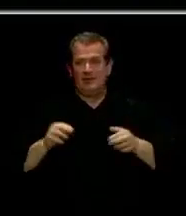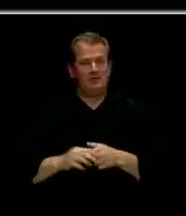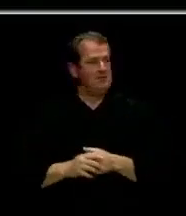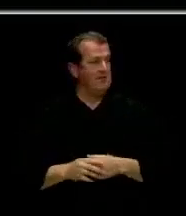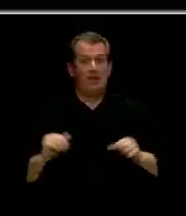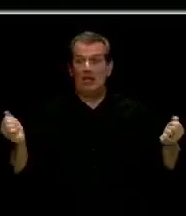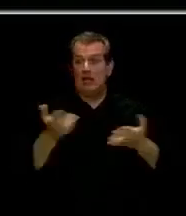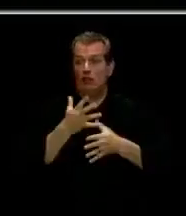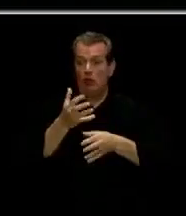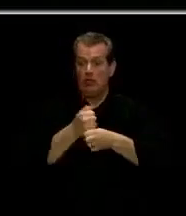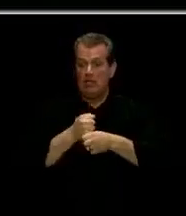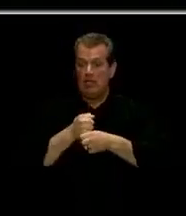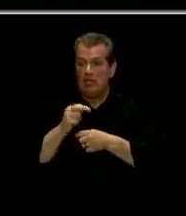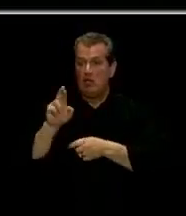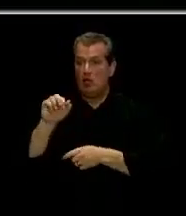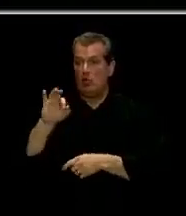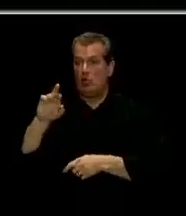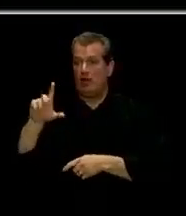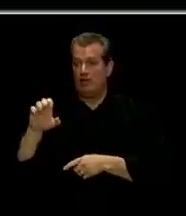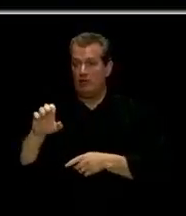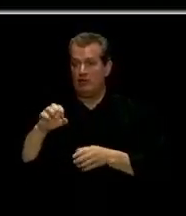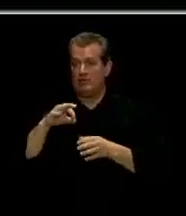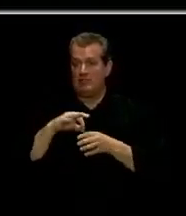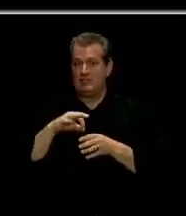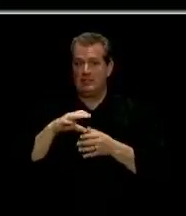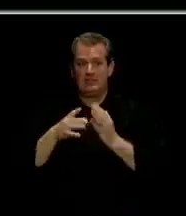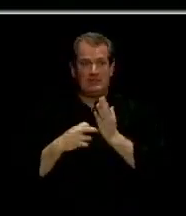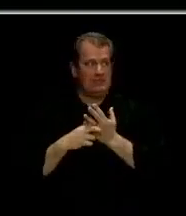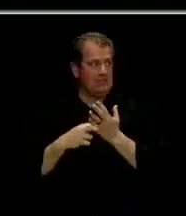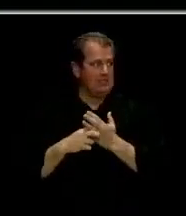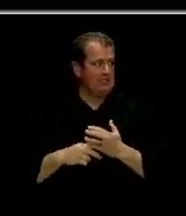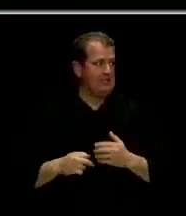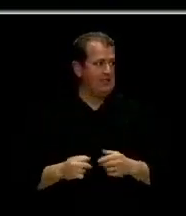Did everyone get a raffle ticket?